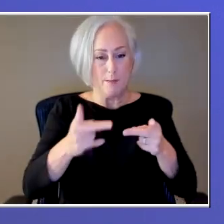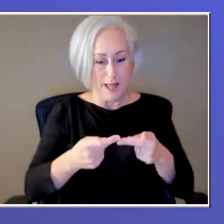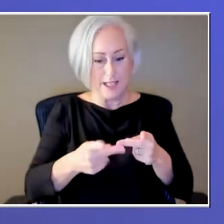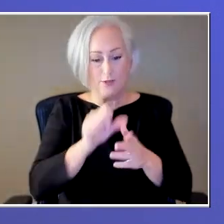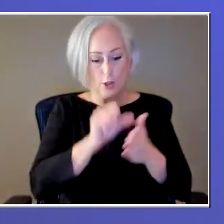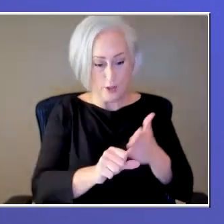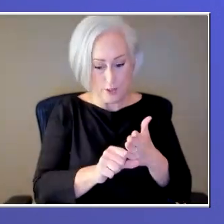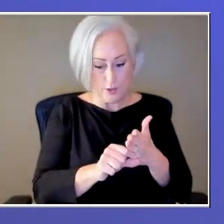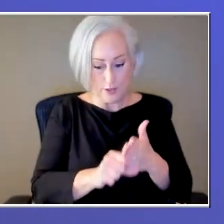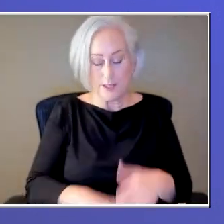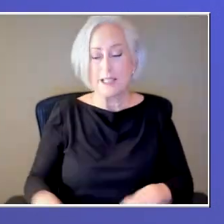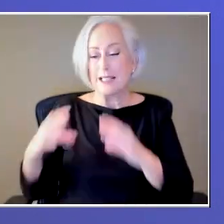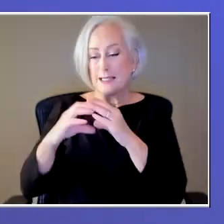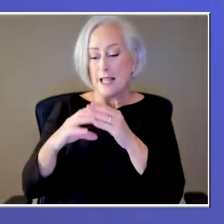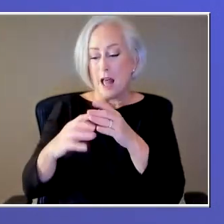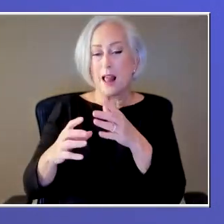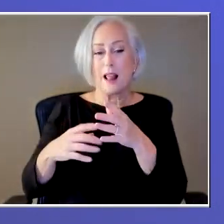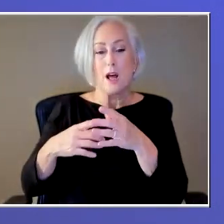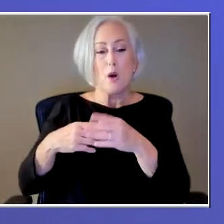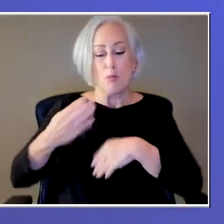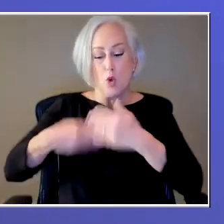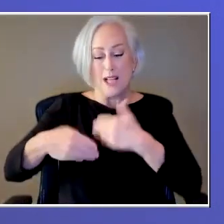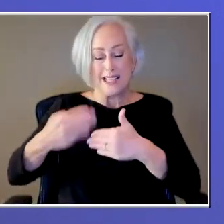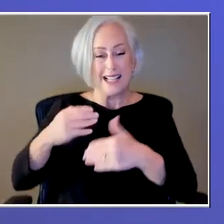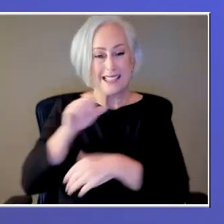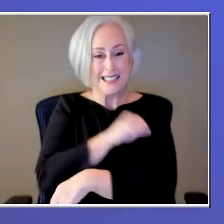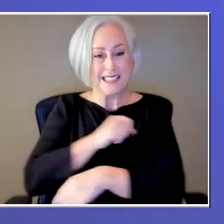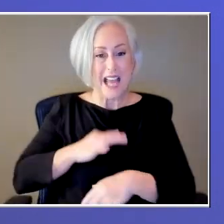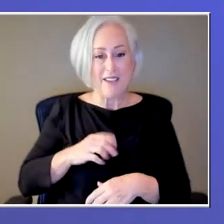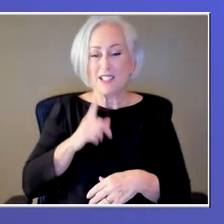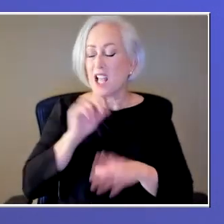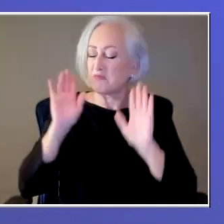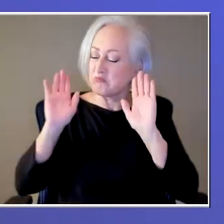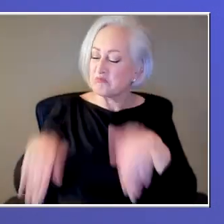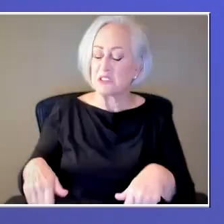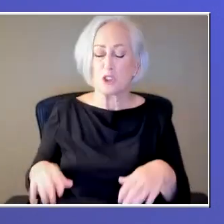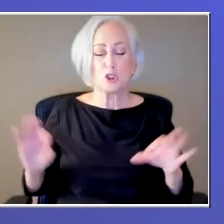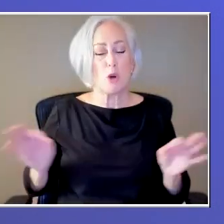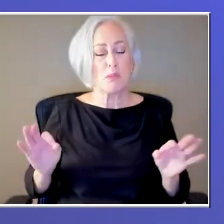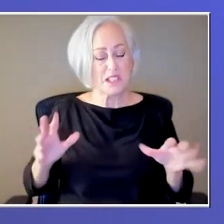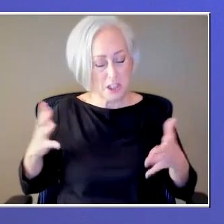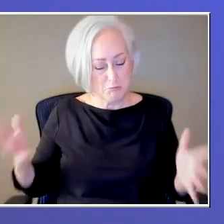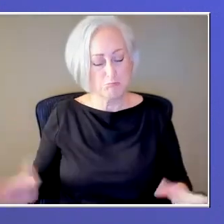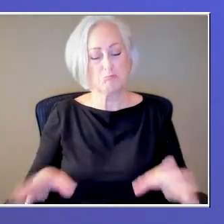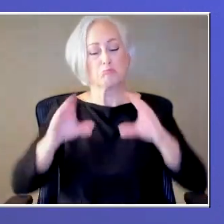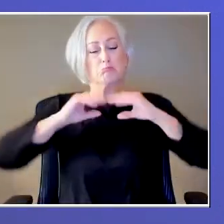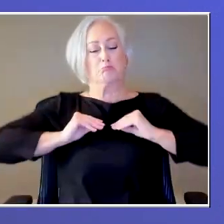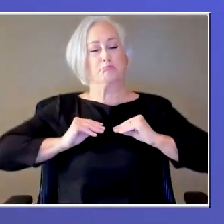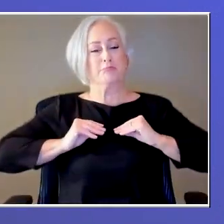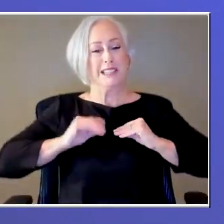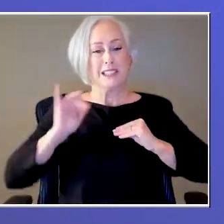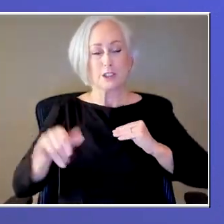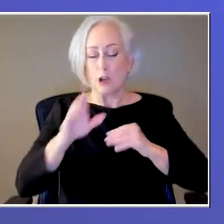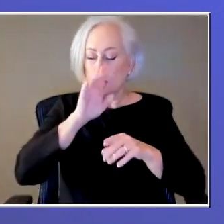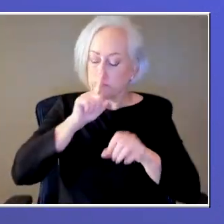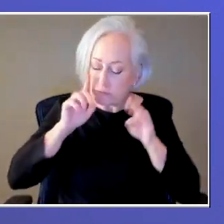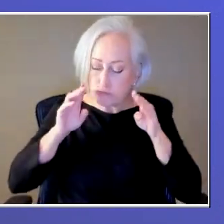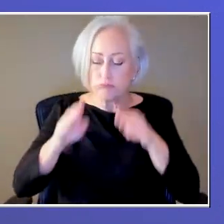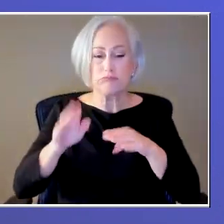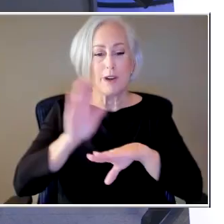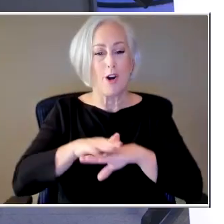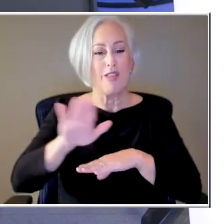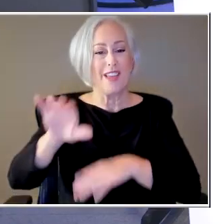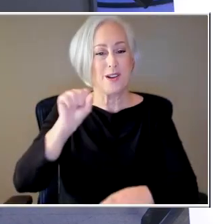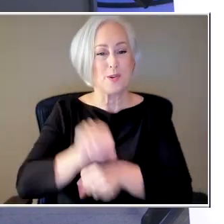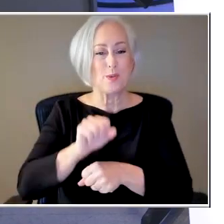staff who just acted like it was no big deal, just took it all in stride, and they are just so dedicated. So we pulled it off. Well,